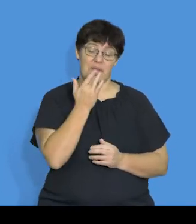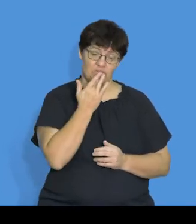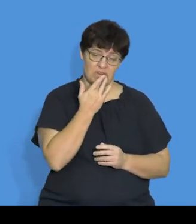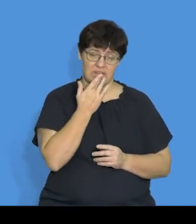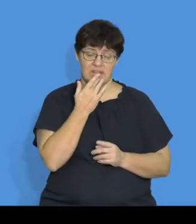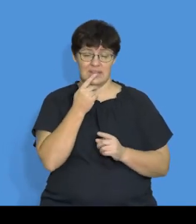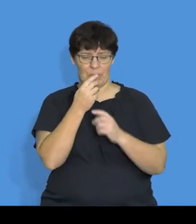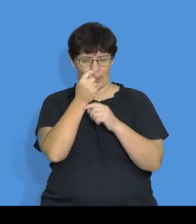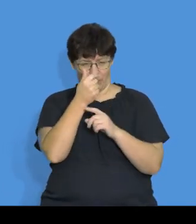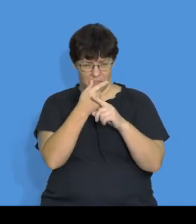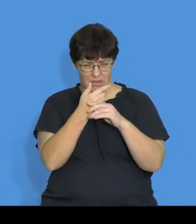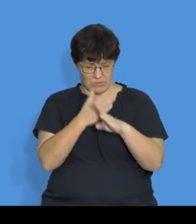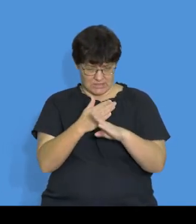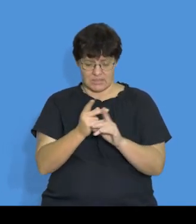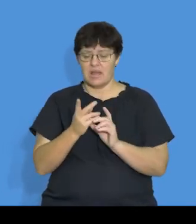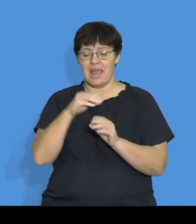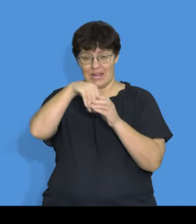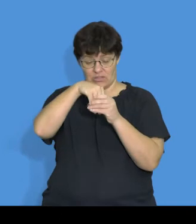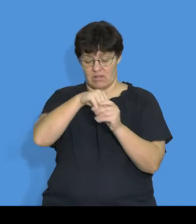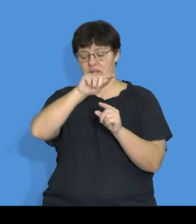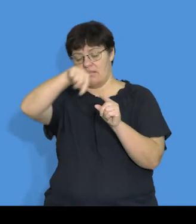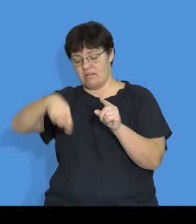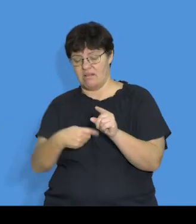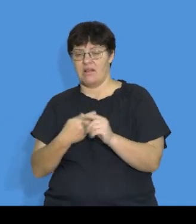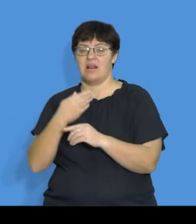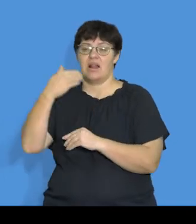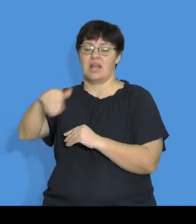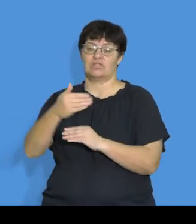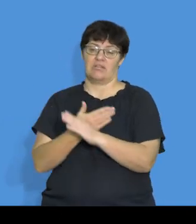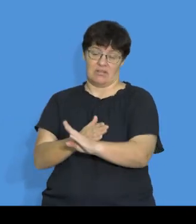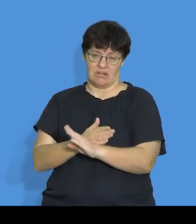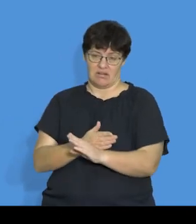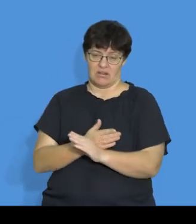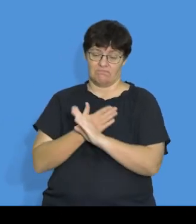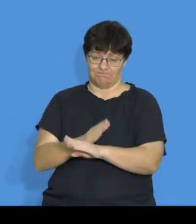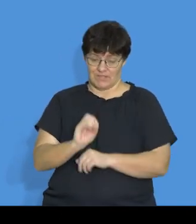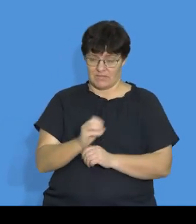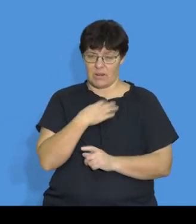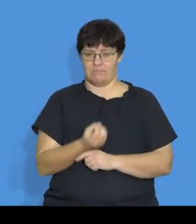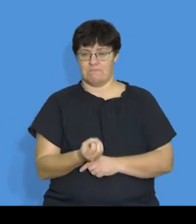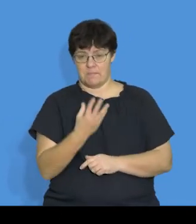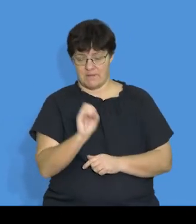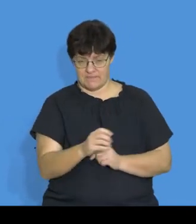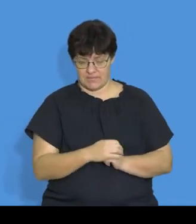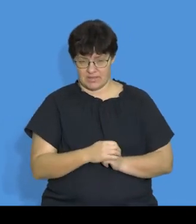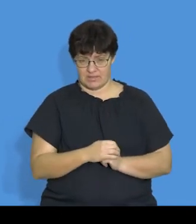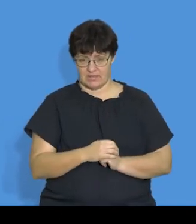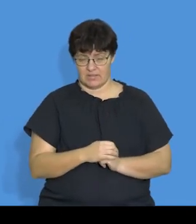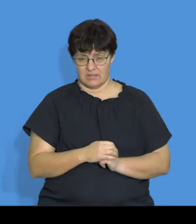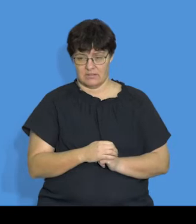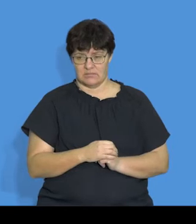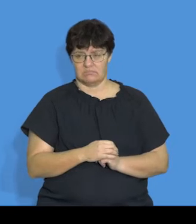as you know, the external circuit in this case, which is the bulb, right? So these are these